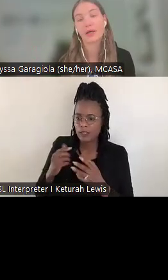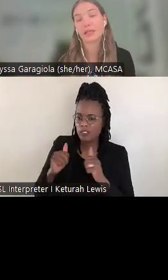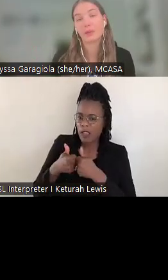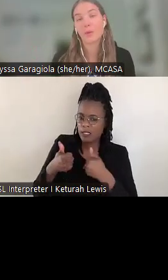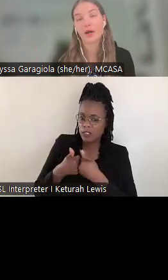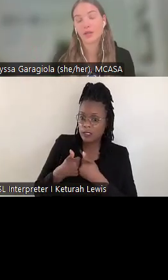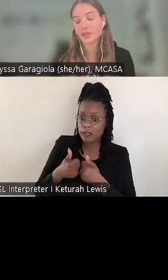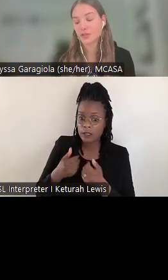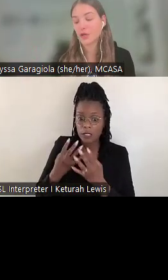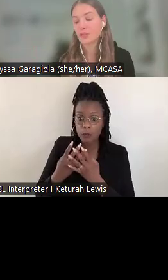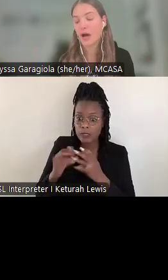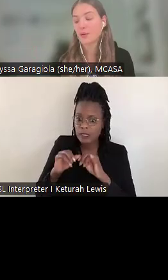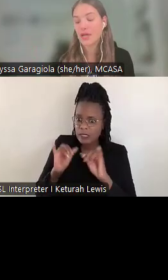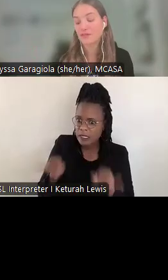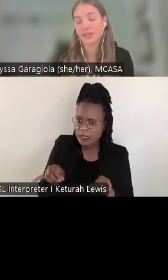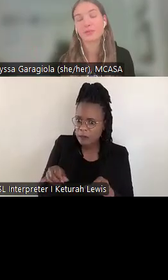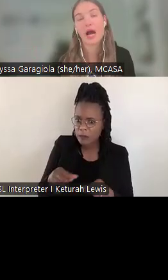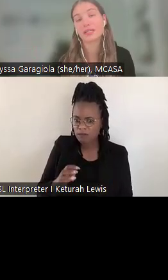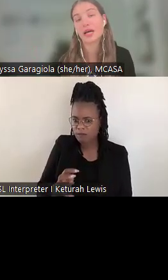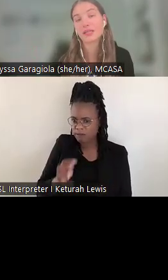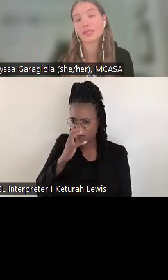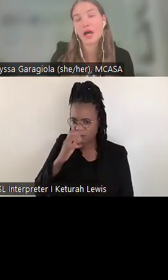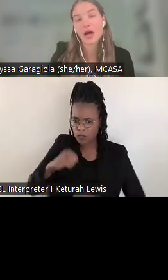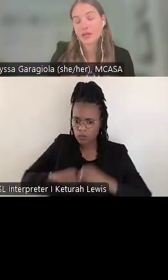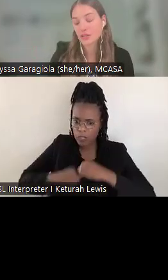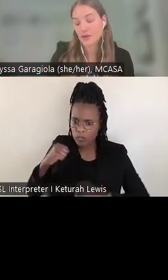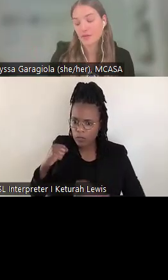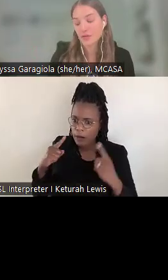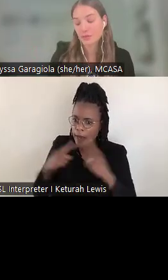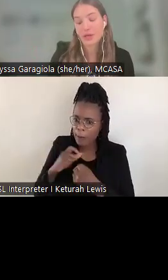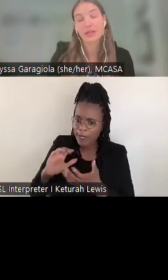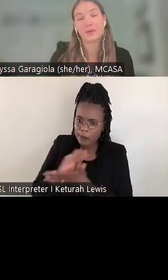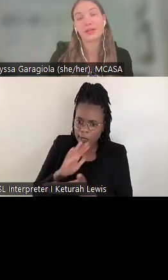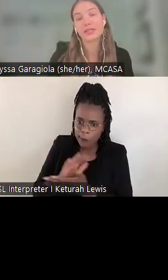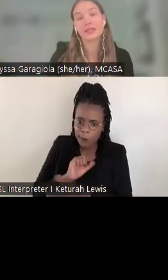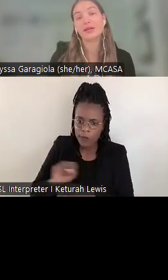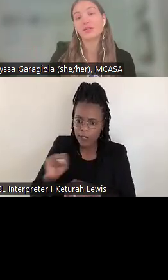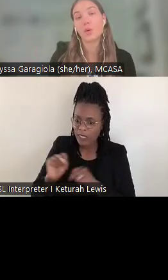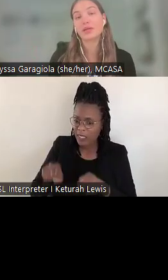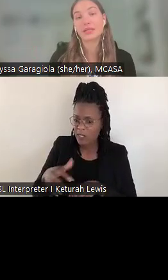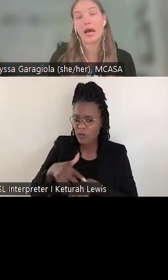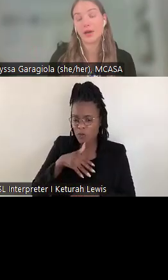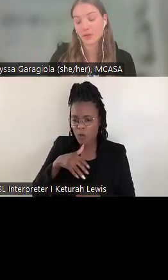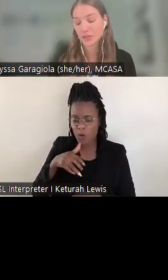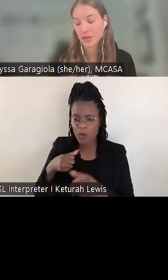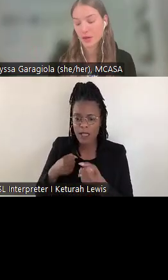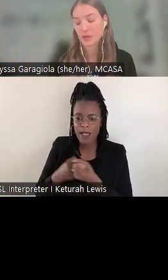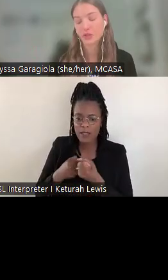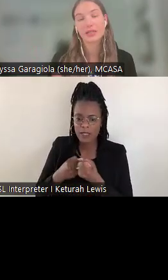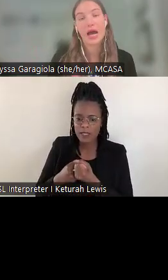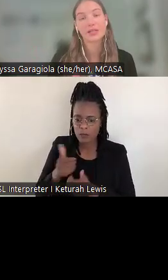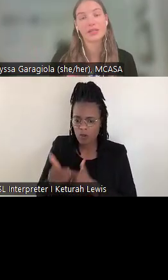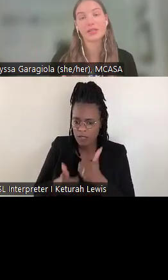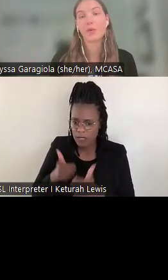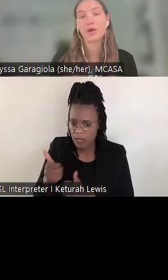and complex paperwork can slow down the advocacy process, and survivors may experience delays or denials when